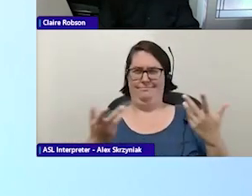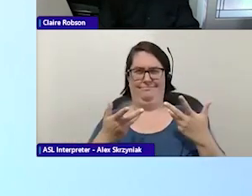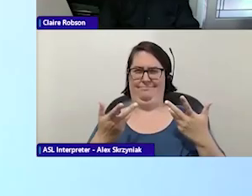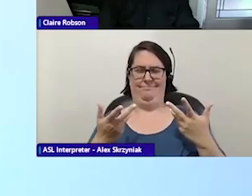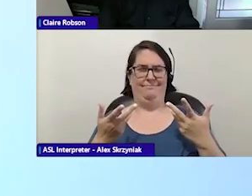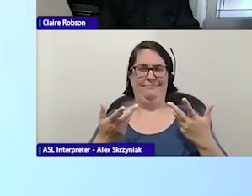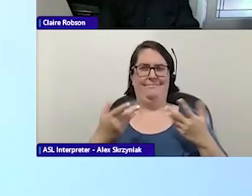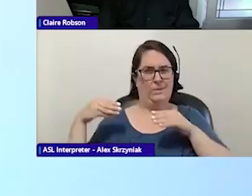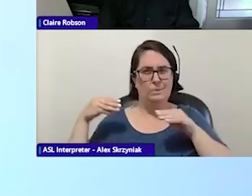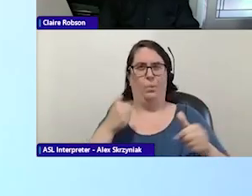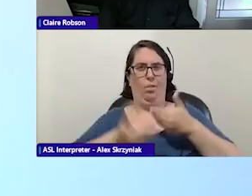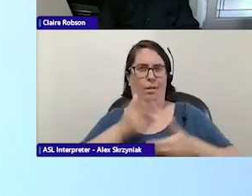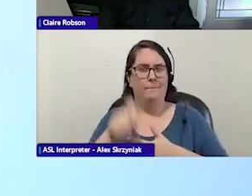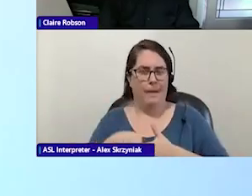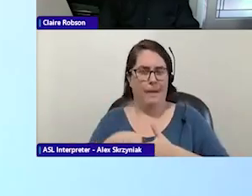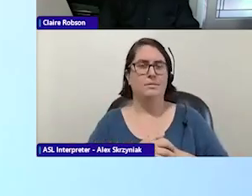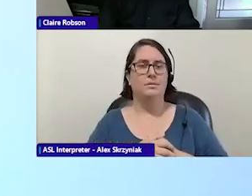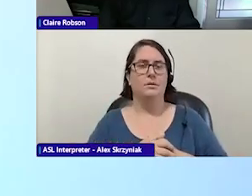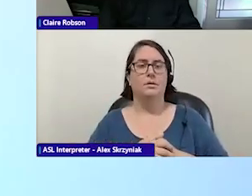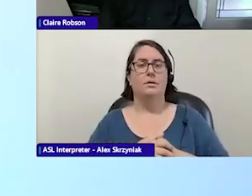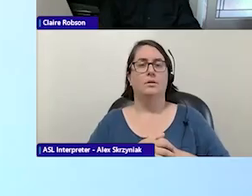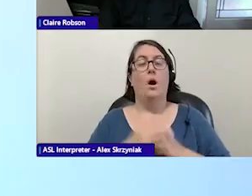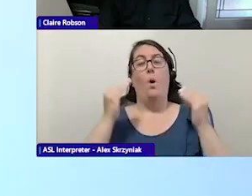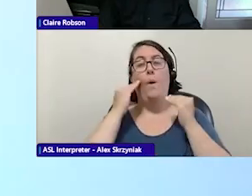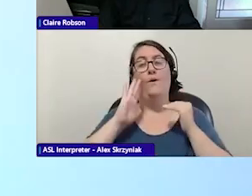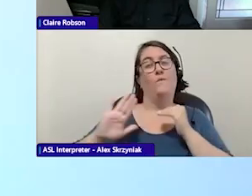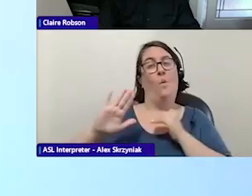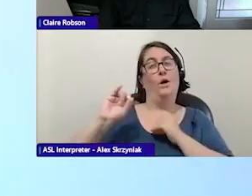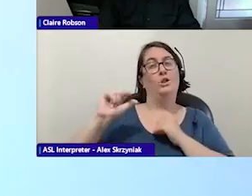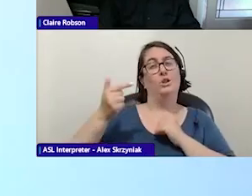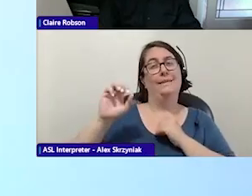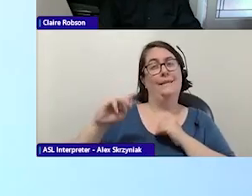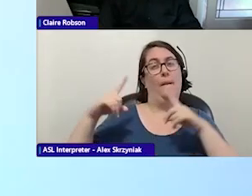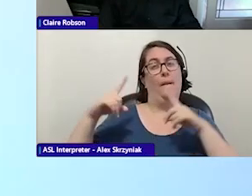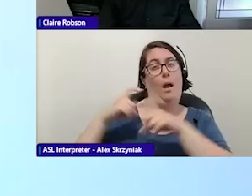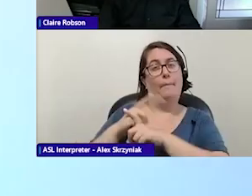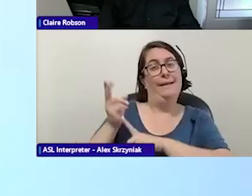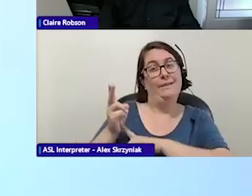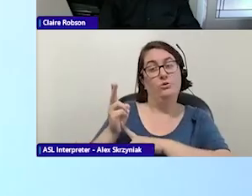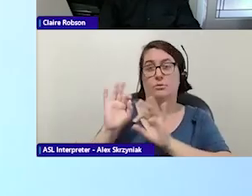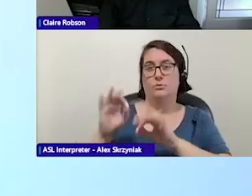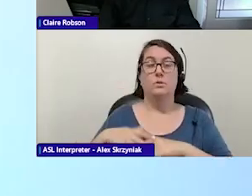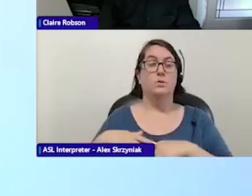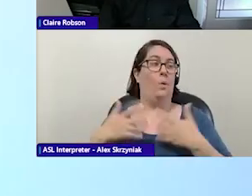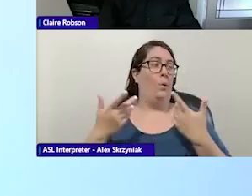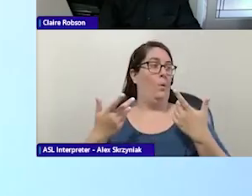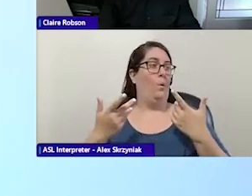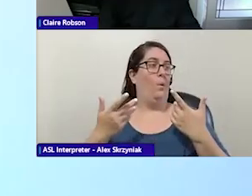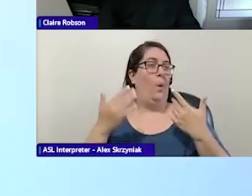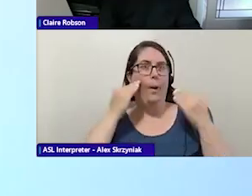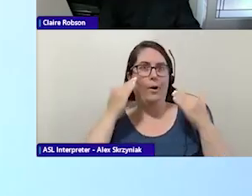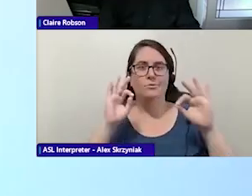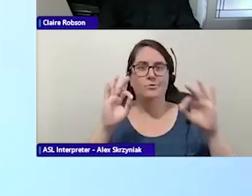gender, sexual, and minority people. Signage is good, rainbow flags, mission statements are good,